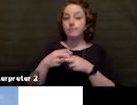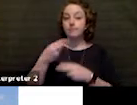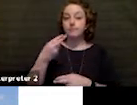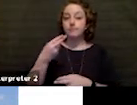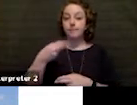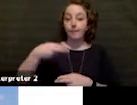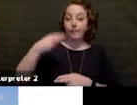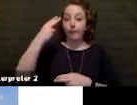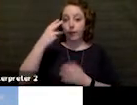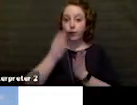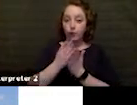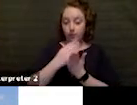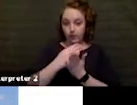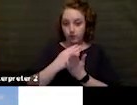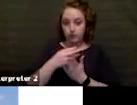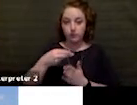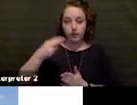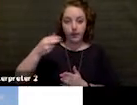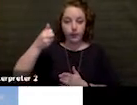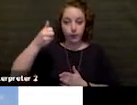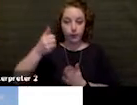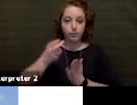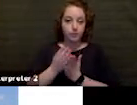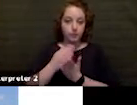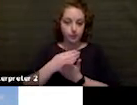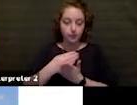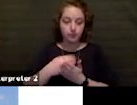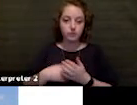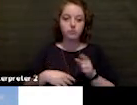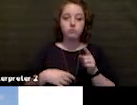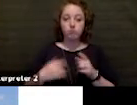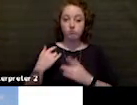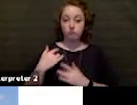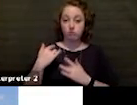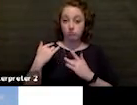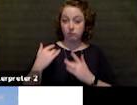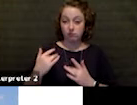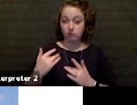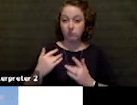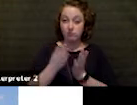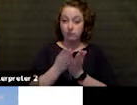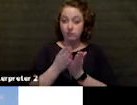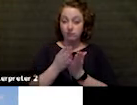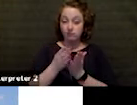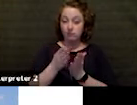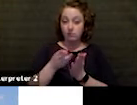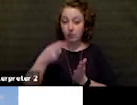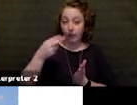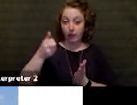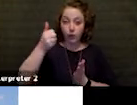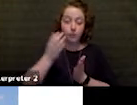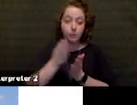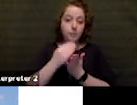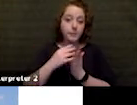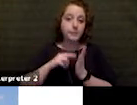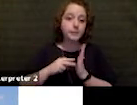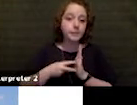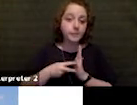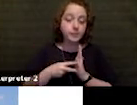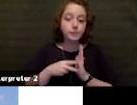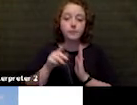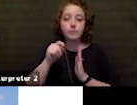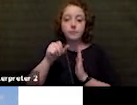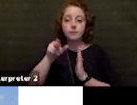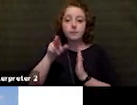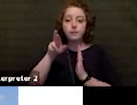so a lot of things that you see with these higher budget high school facilities are turf competition and practice